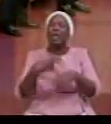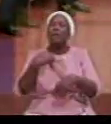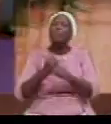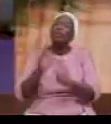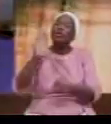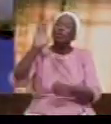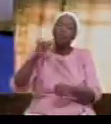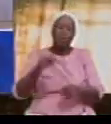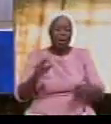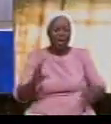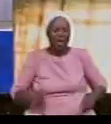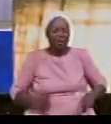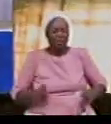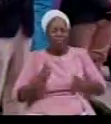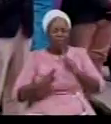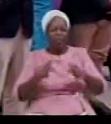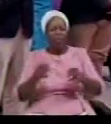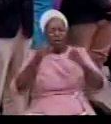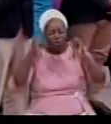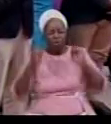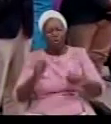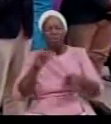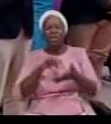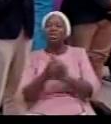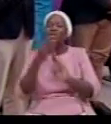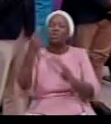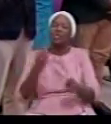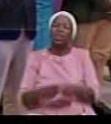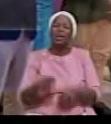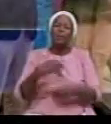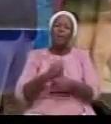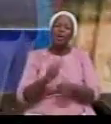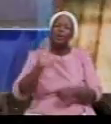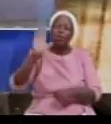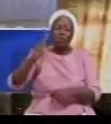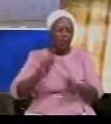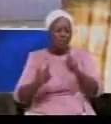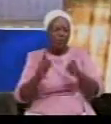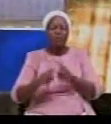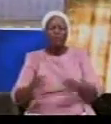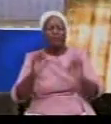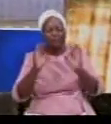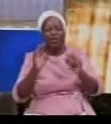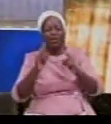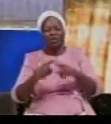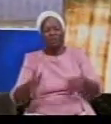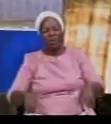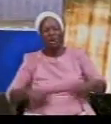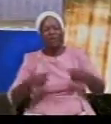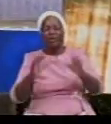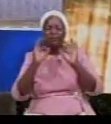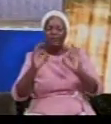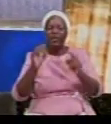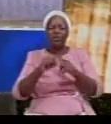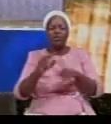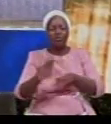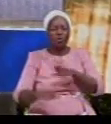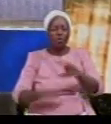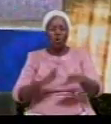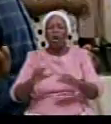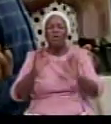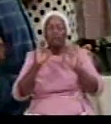people strong. And make your people fit to live, fit to walk, fit